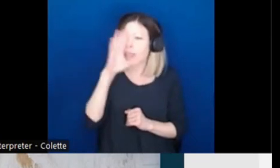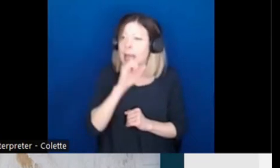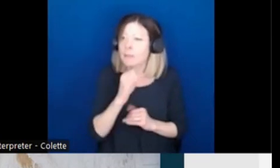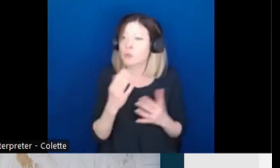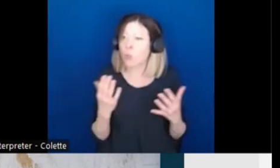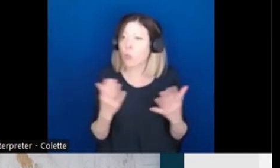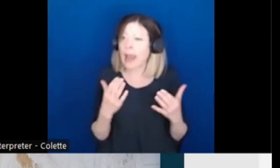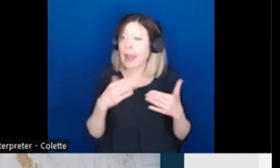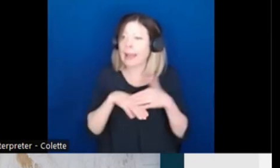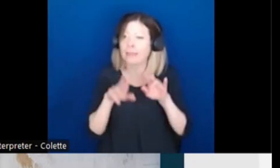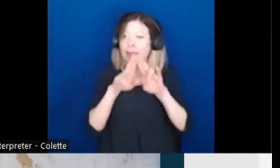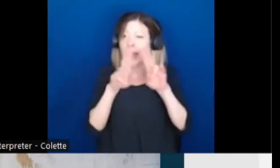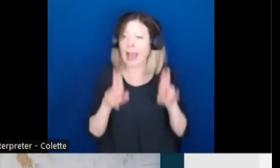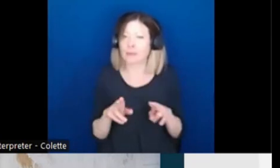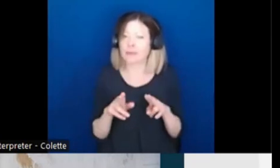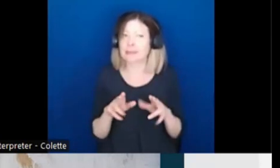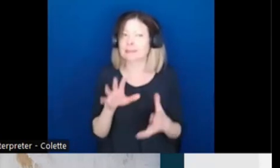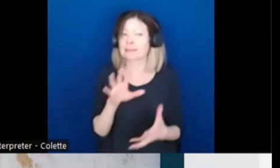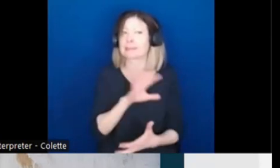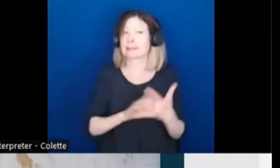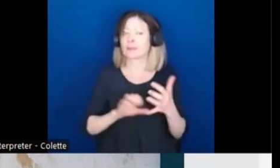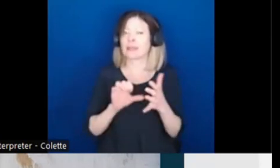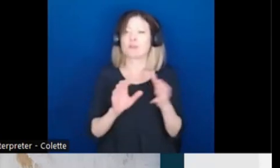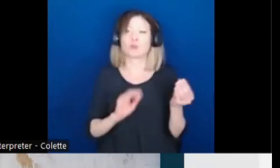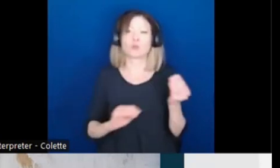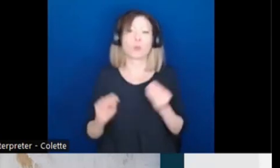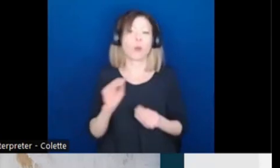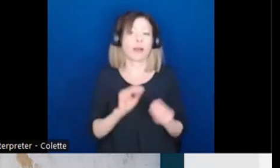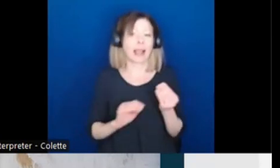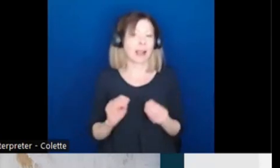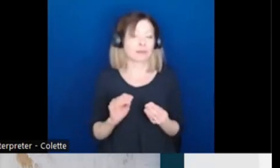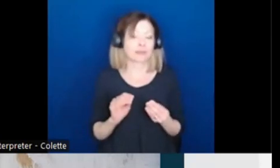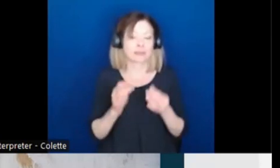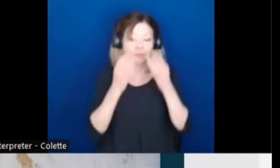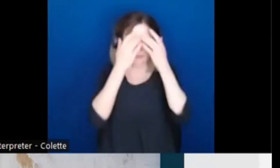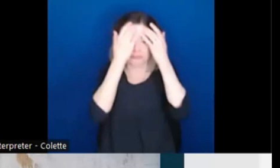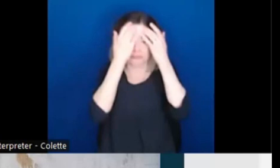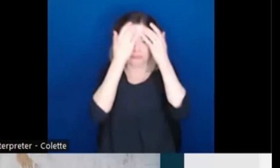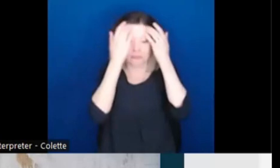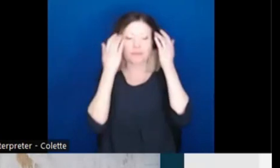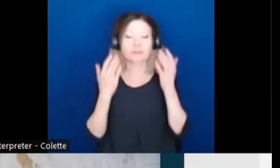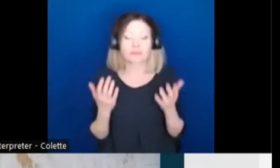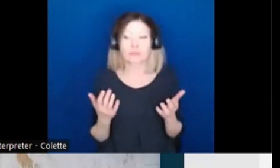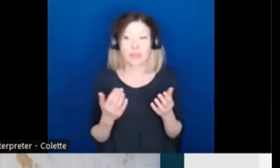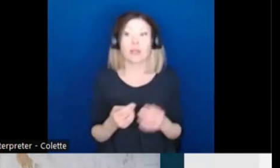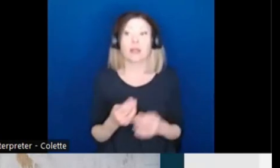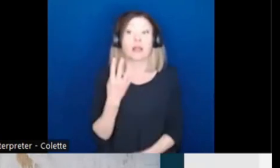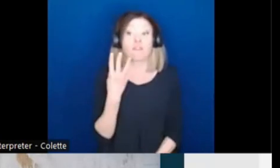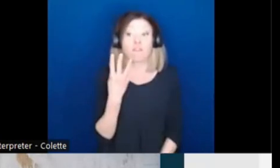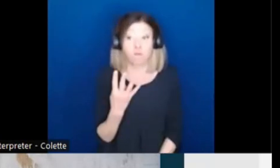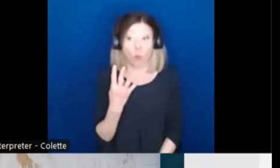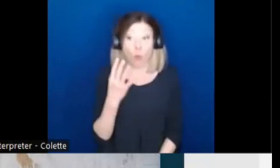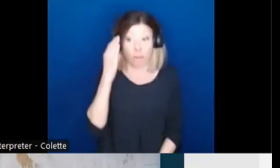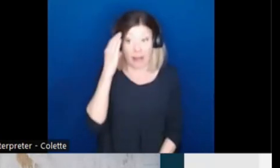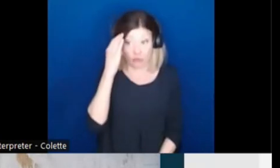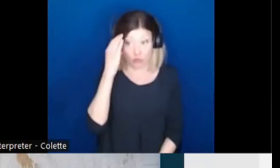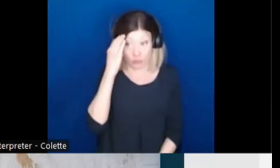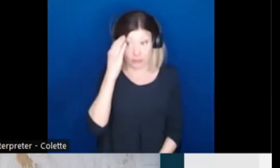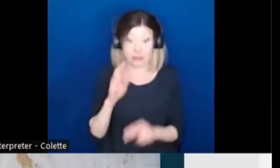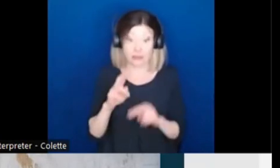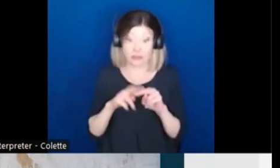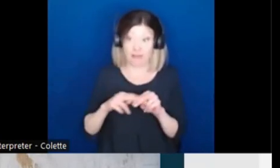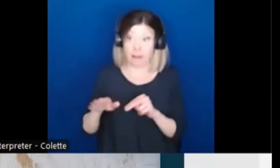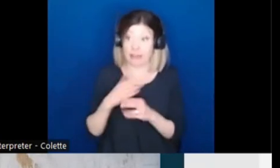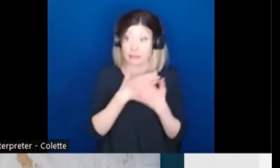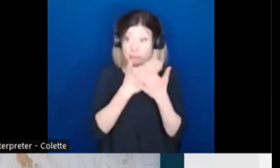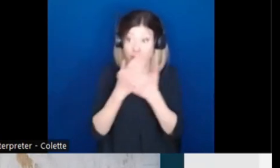parsonage is kind of quite difficult to figure out. There were 4 bedrooms that were used by the family. They would have